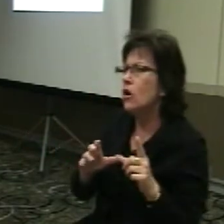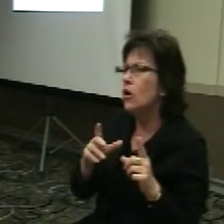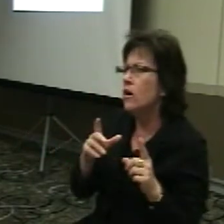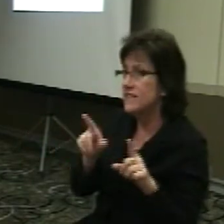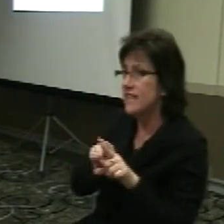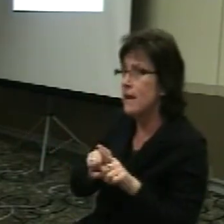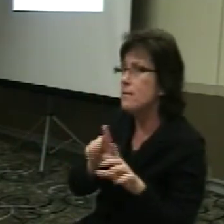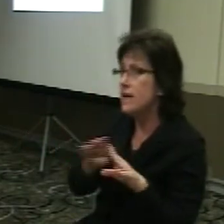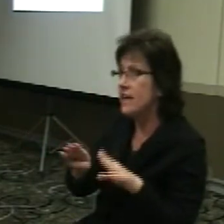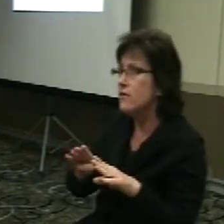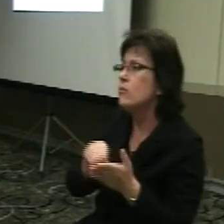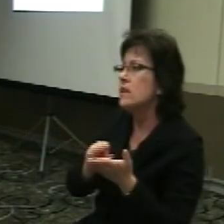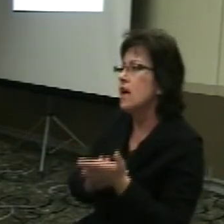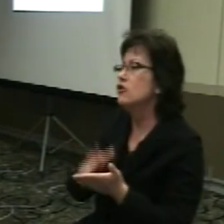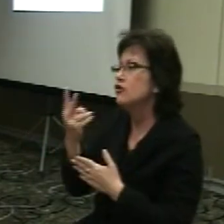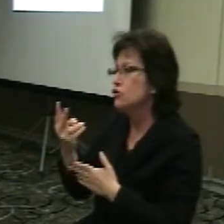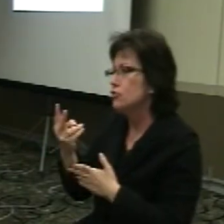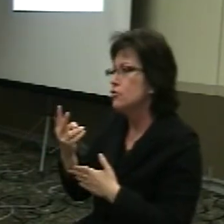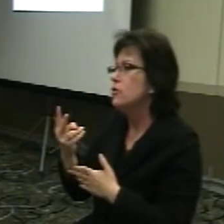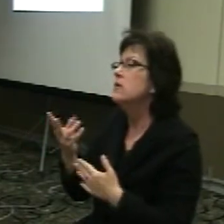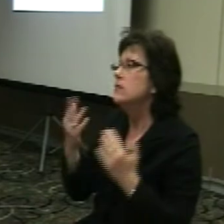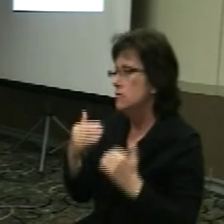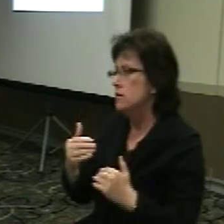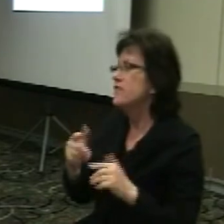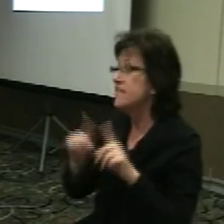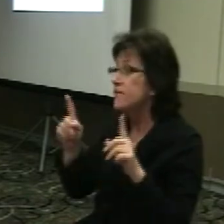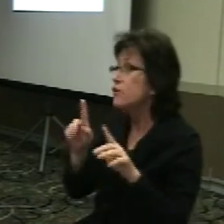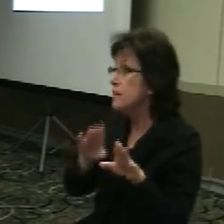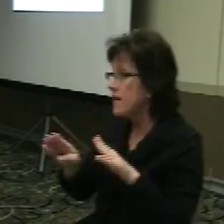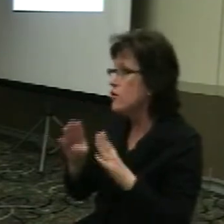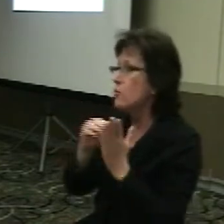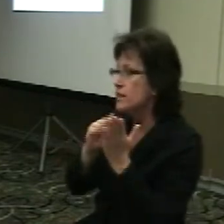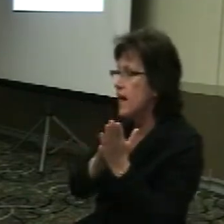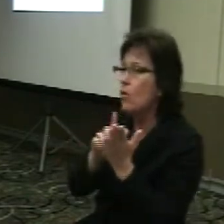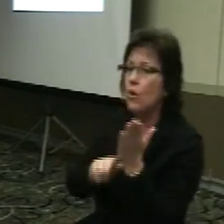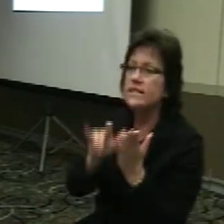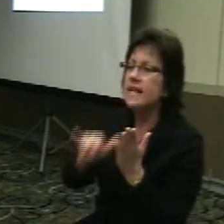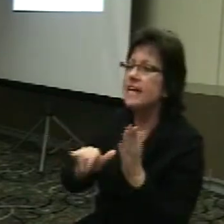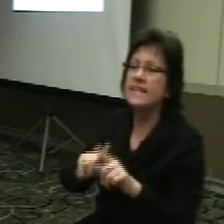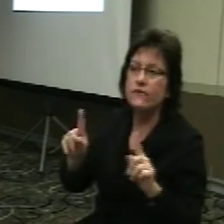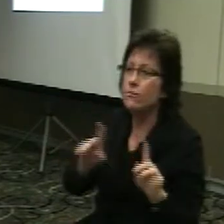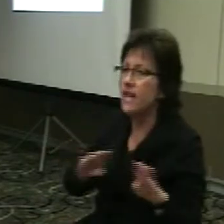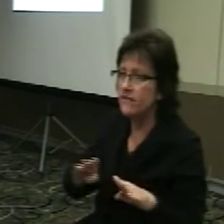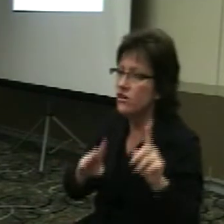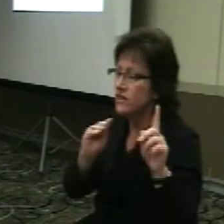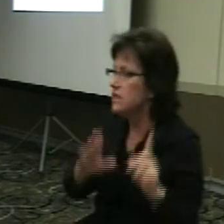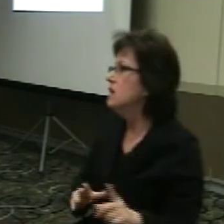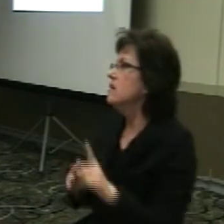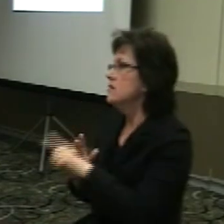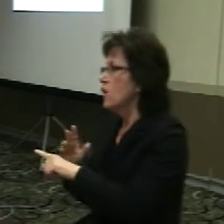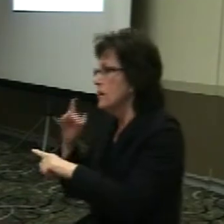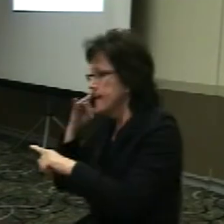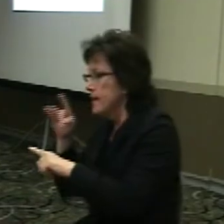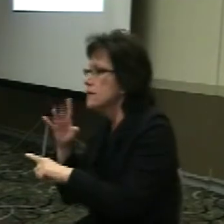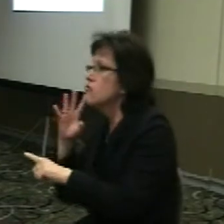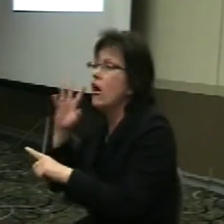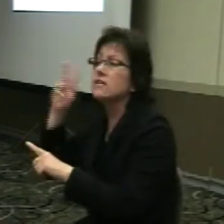2 equals whatever that behavior is. And I go through and just kind of watch how many times the kid talks out, and what does the teacher